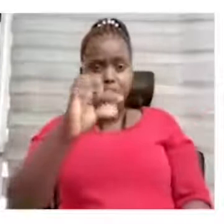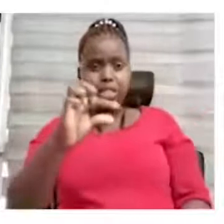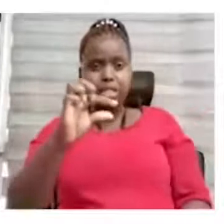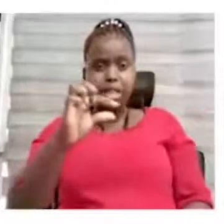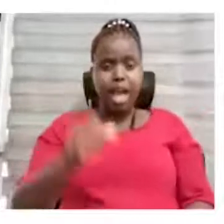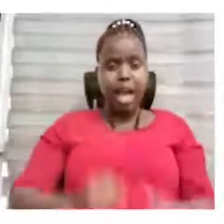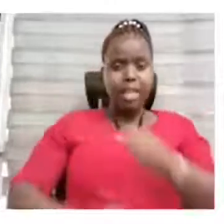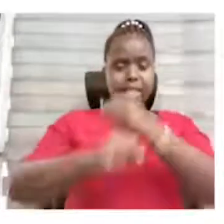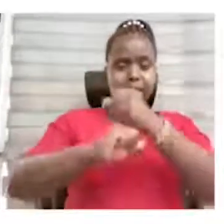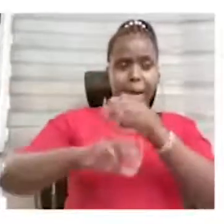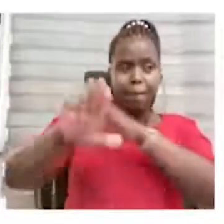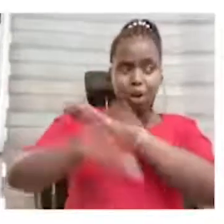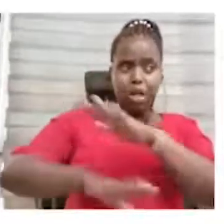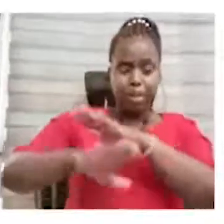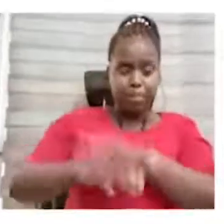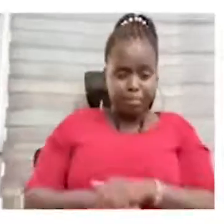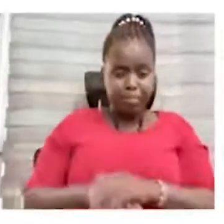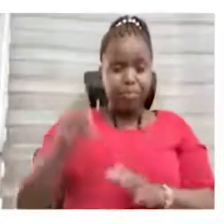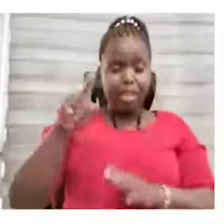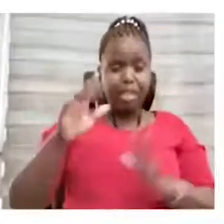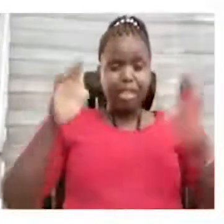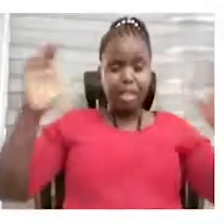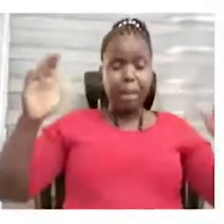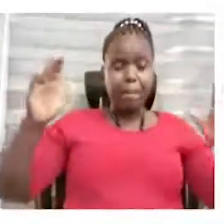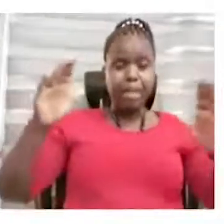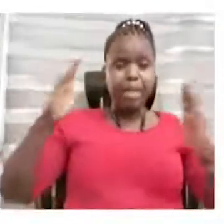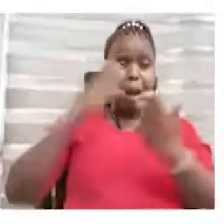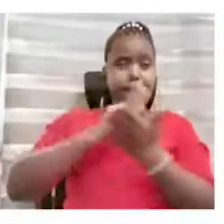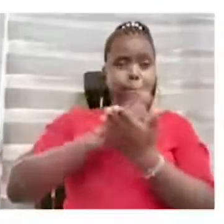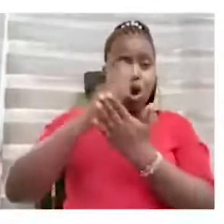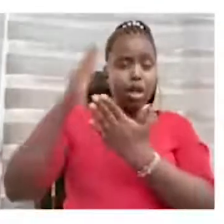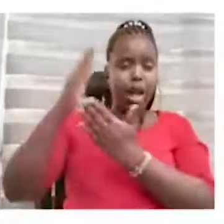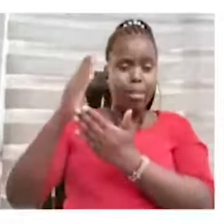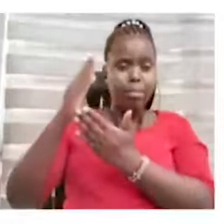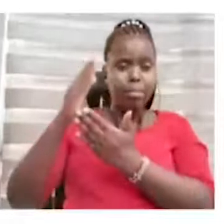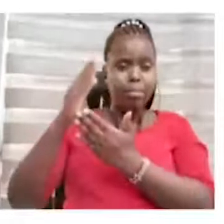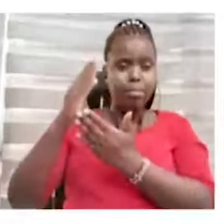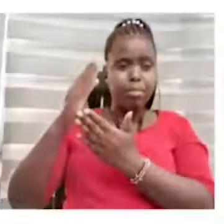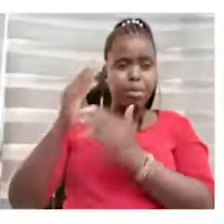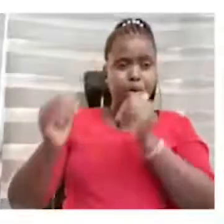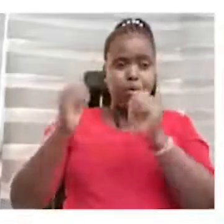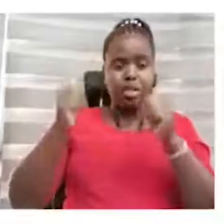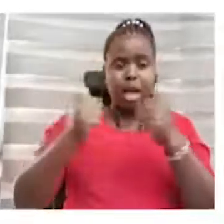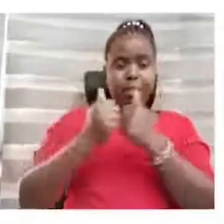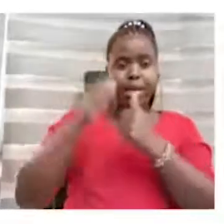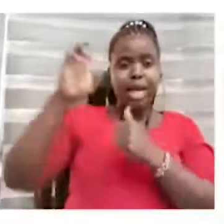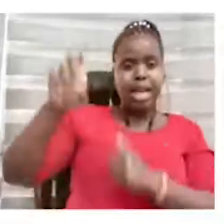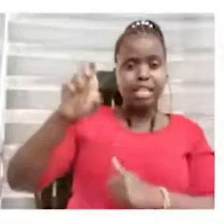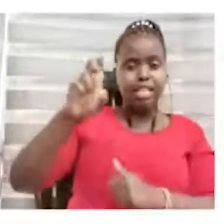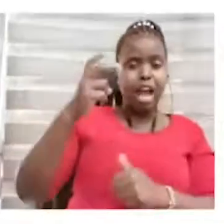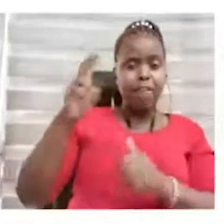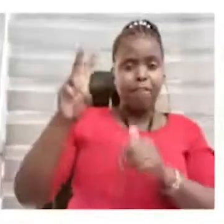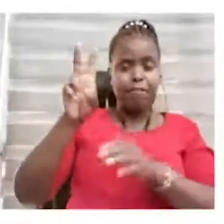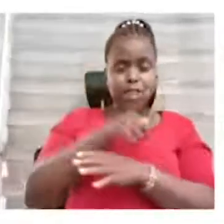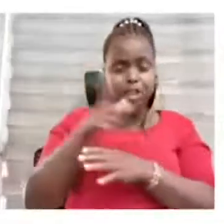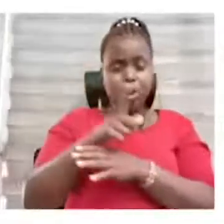part of our larger program called Mobile for Development, which is funded by the FCDO. And during the past year and a